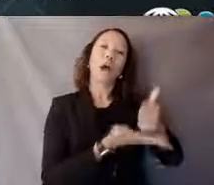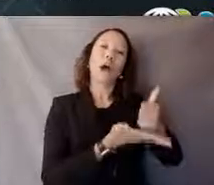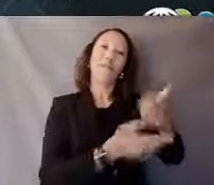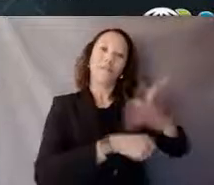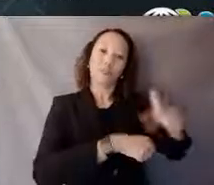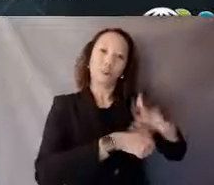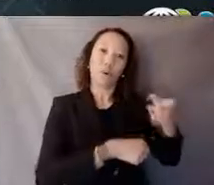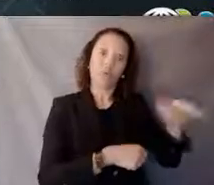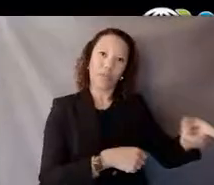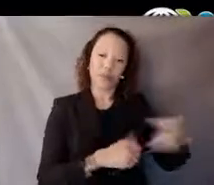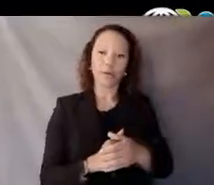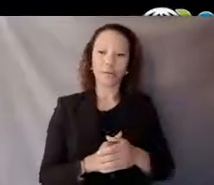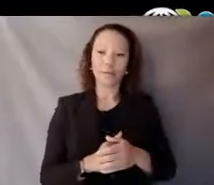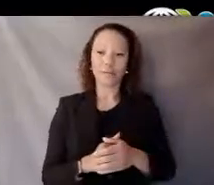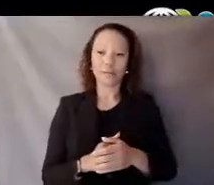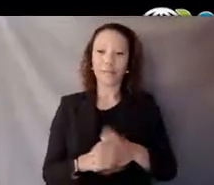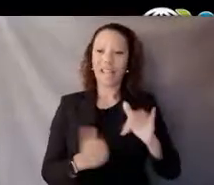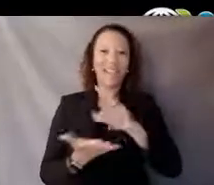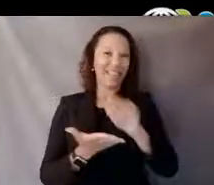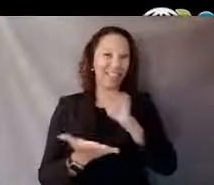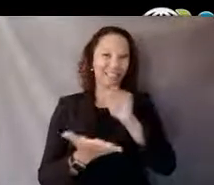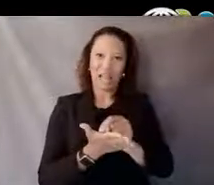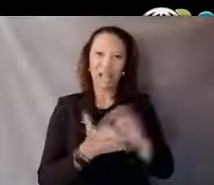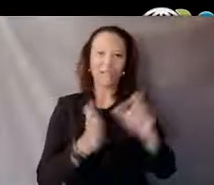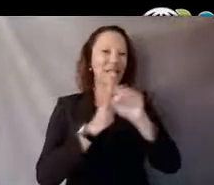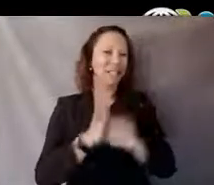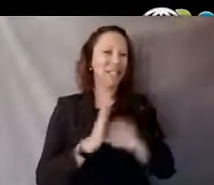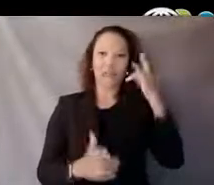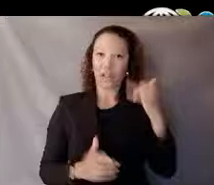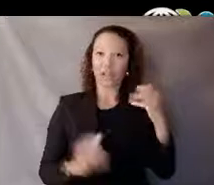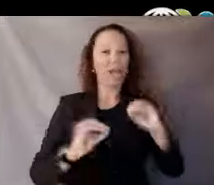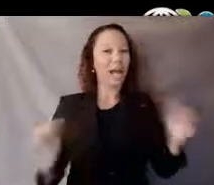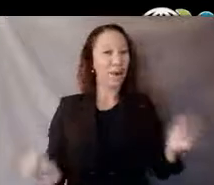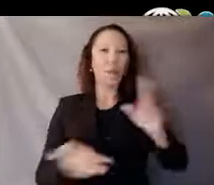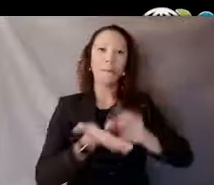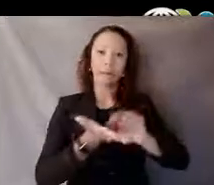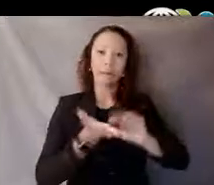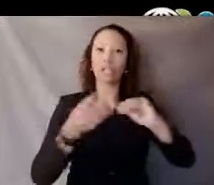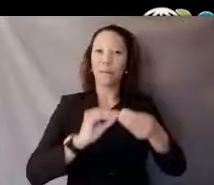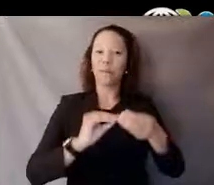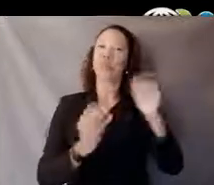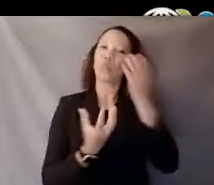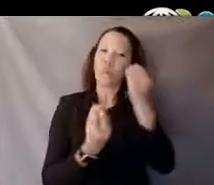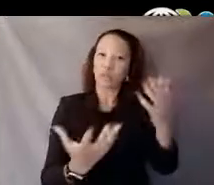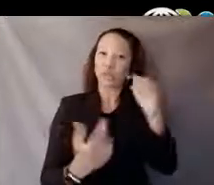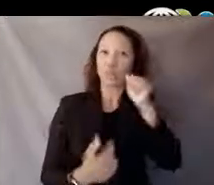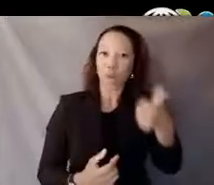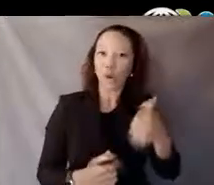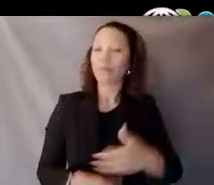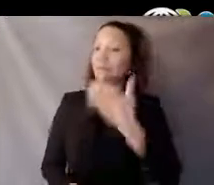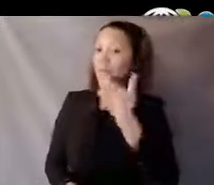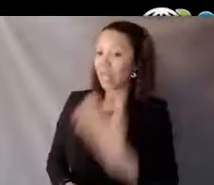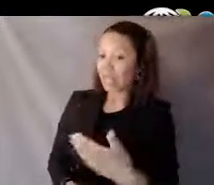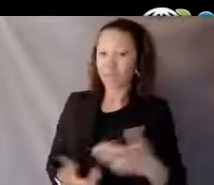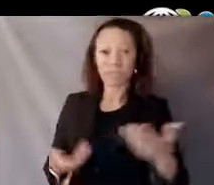the state of California did not have published numbers today, so we'll bring that to you tomorrow. Right. Thank you, Sandeep. Well,